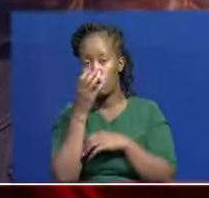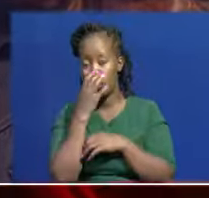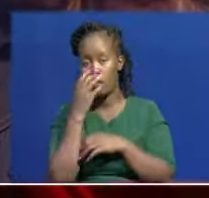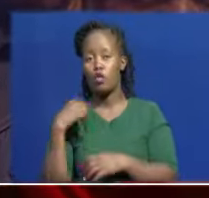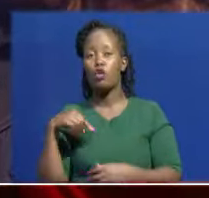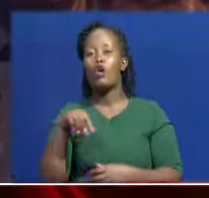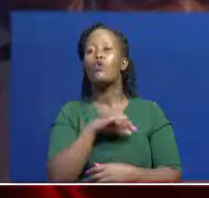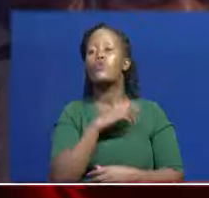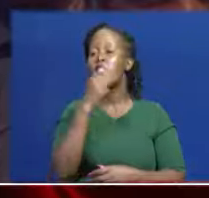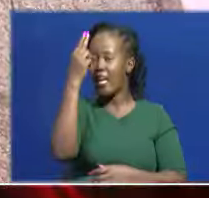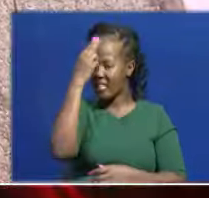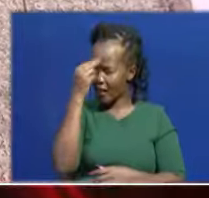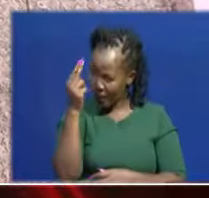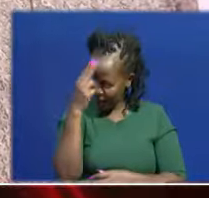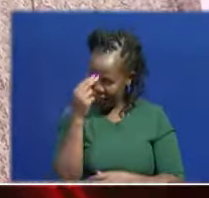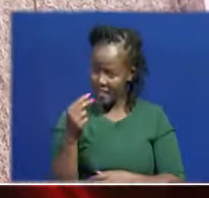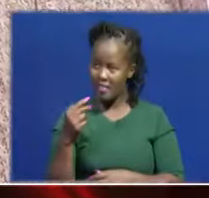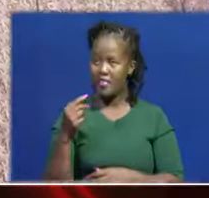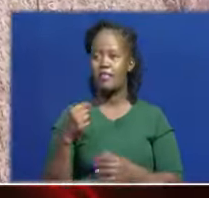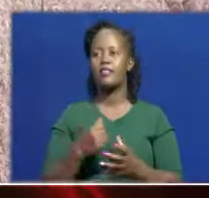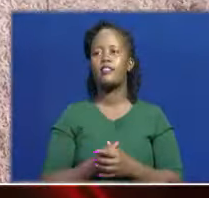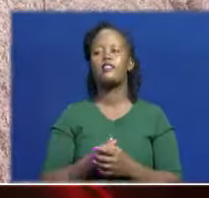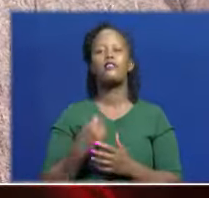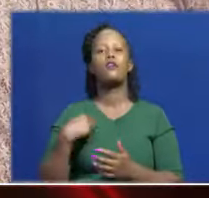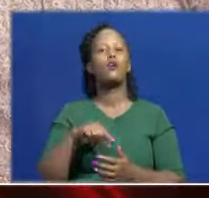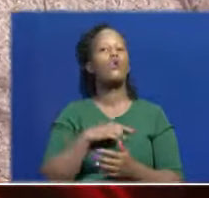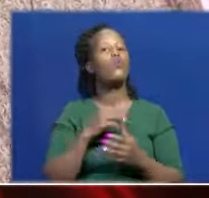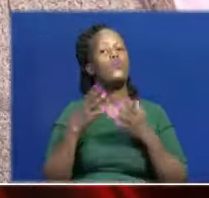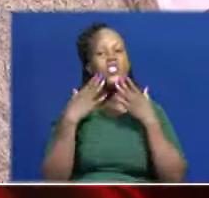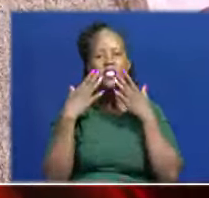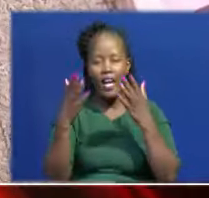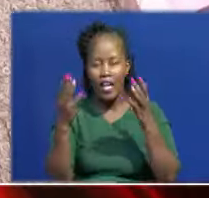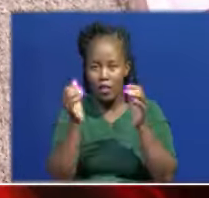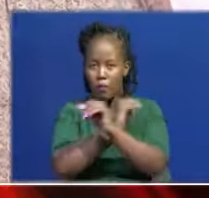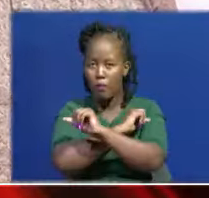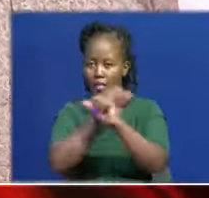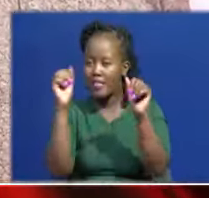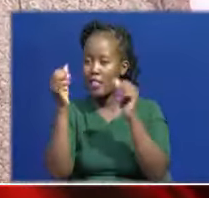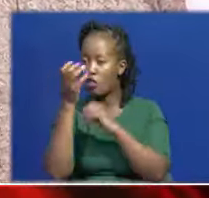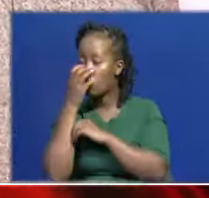Wamasai, kama rika, na tunamshukuru kwa sababu